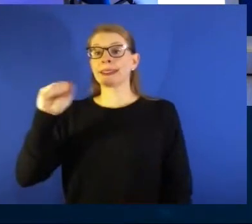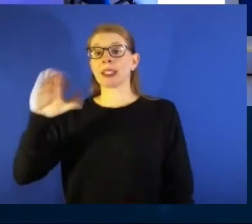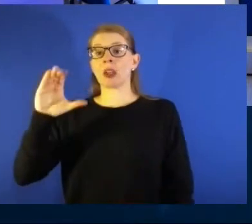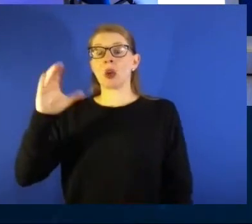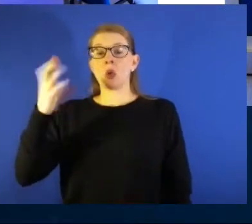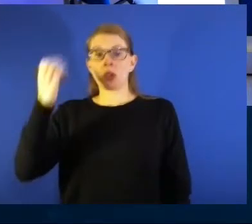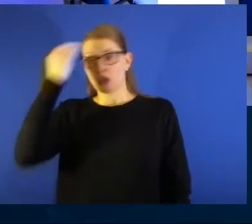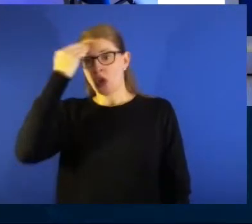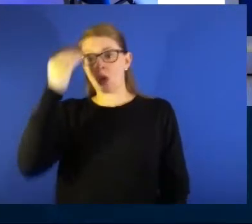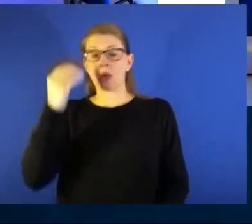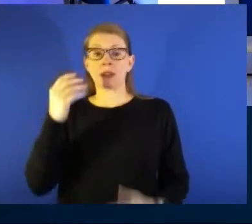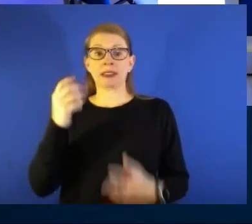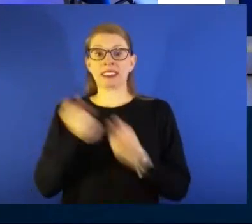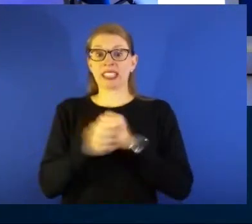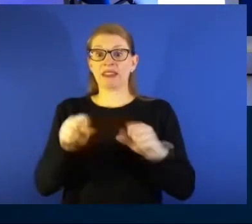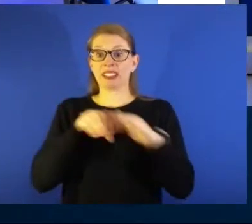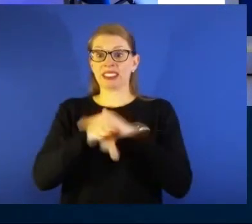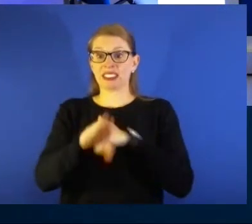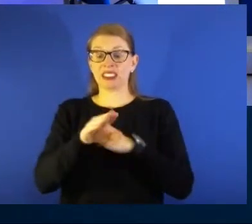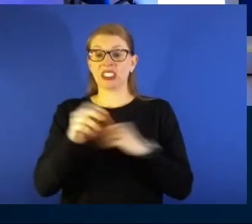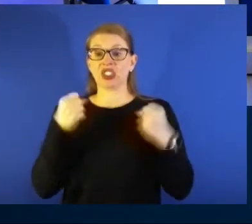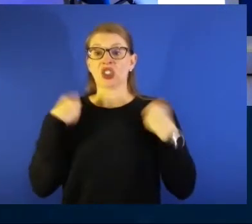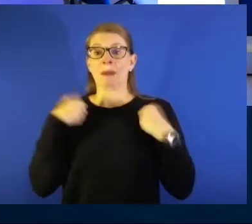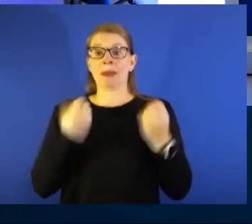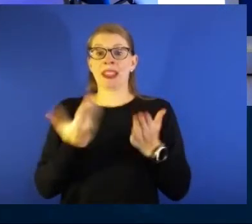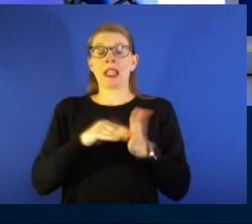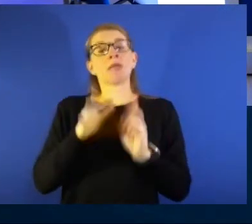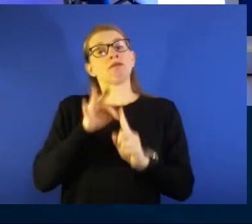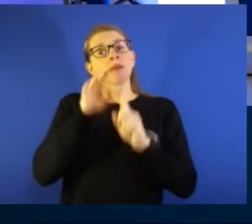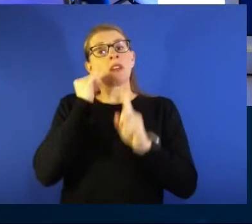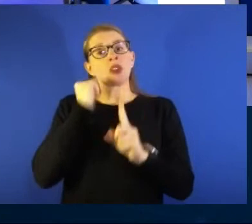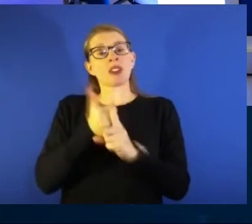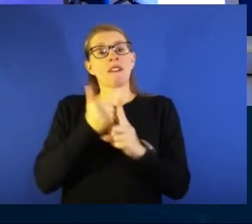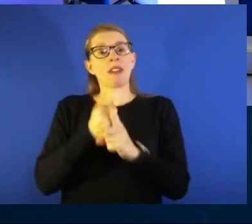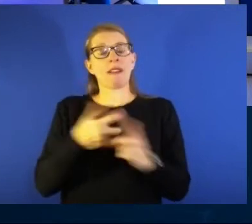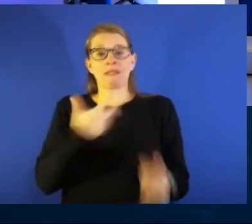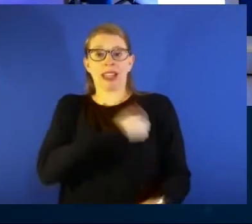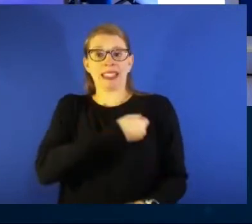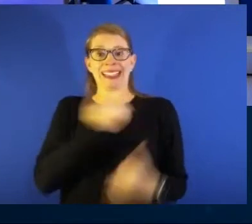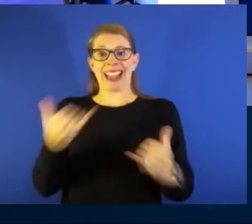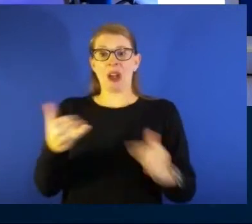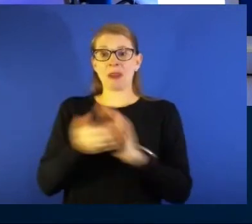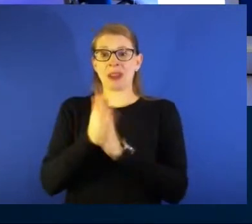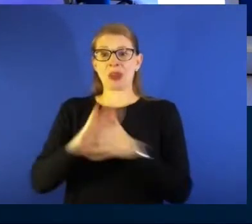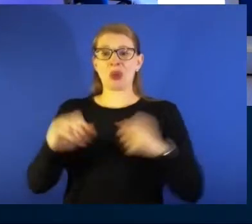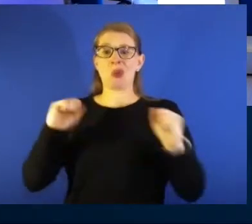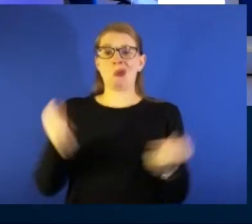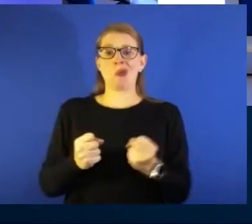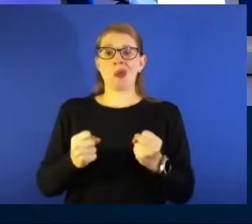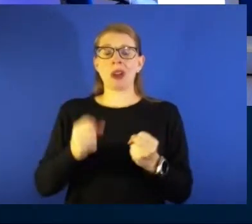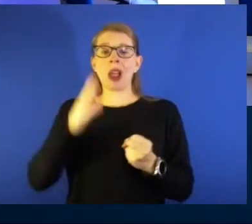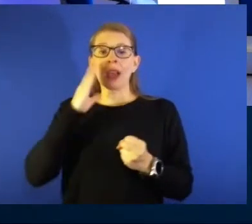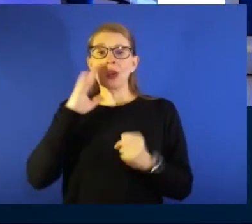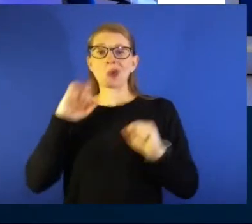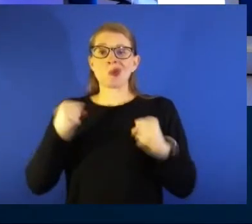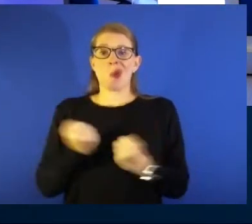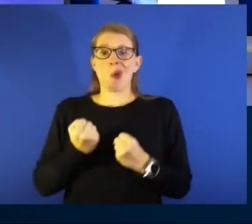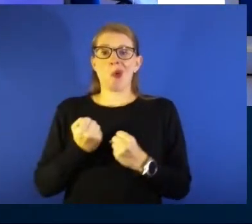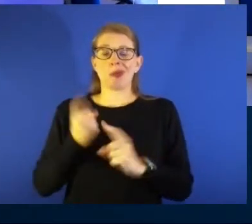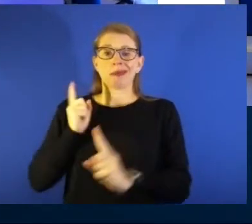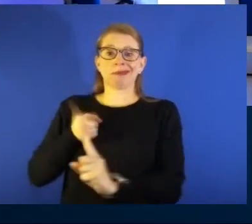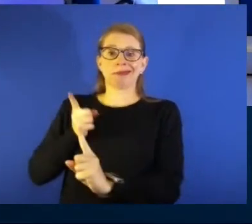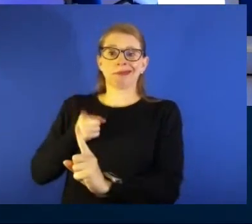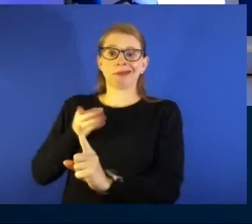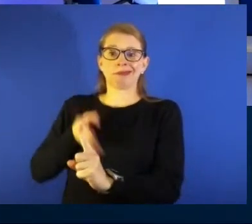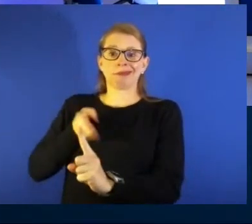again, especially if you're vaccinated? Just especially now that it's getting colder again. And I know when it gets cold, that's kind of all there is to go do sometimes.